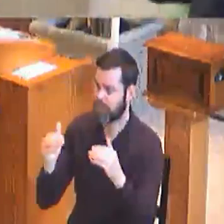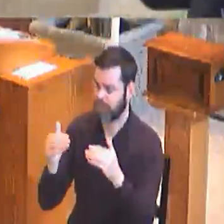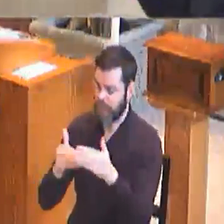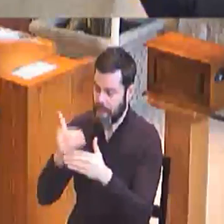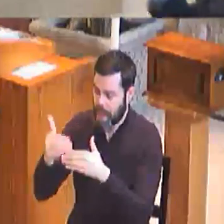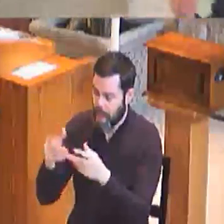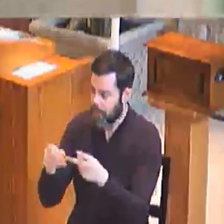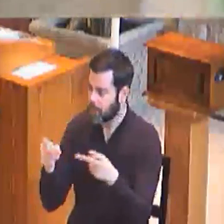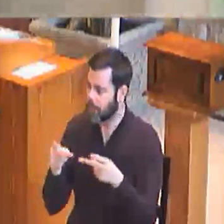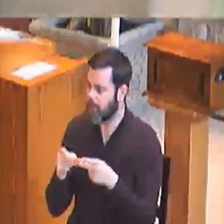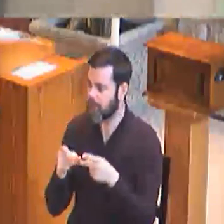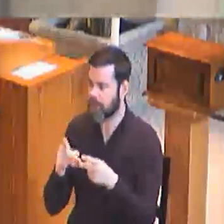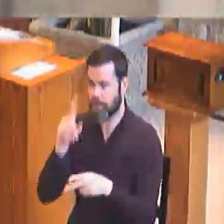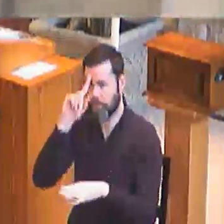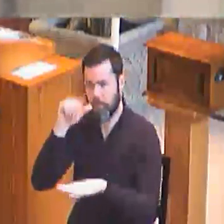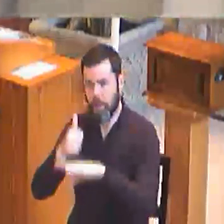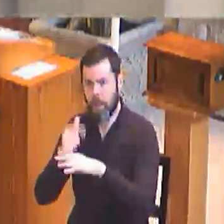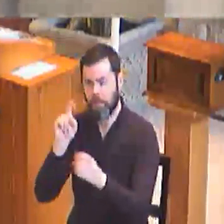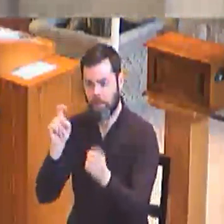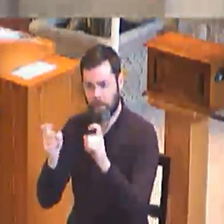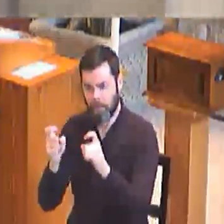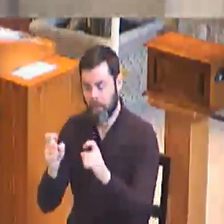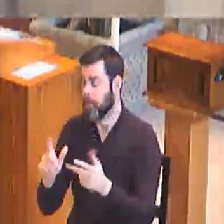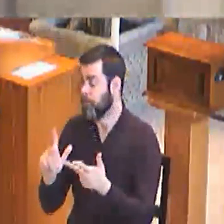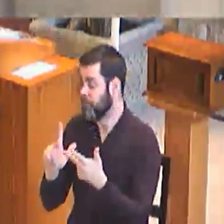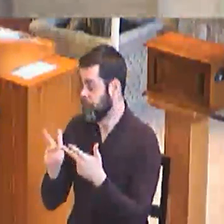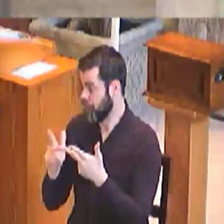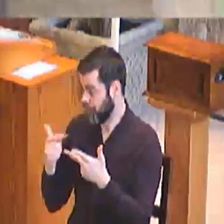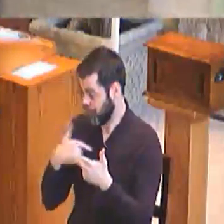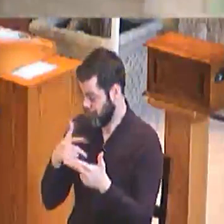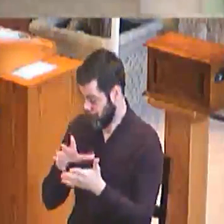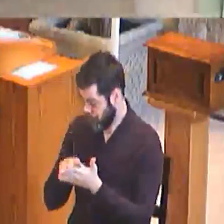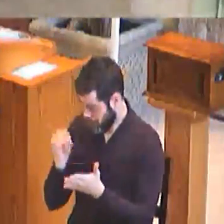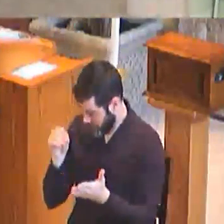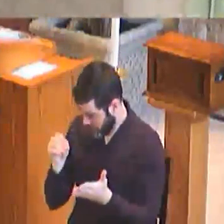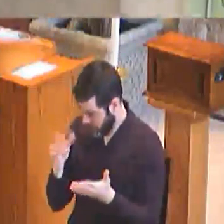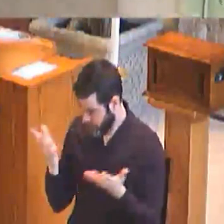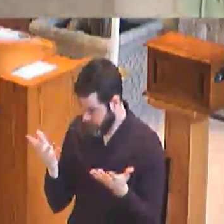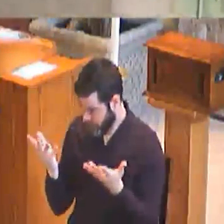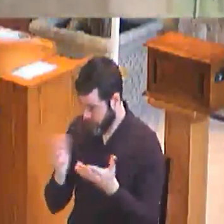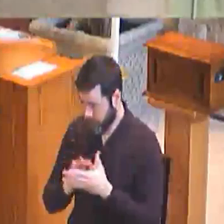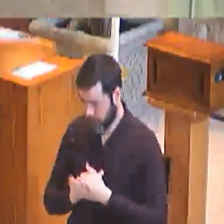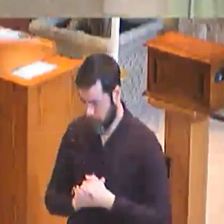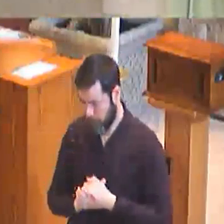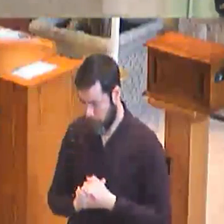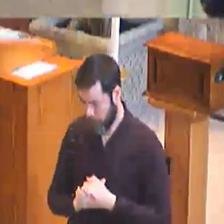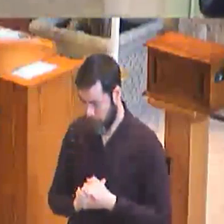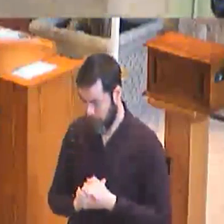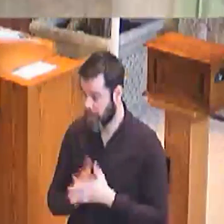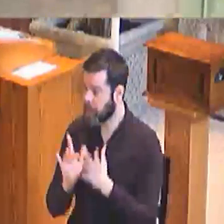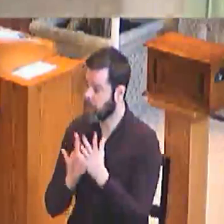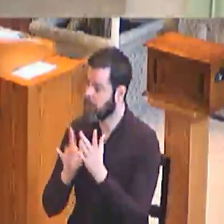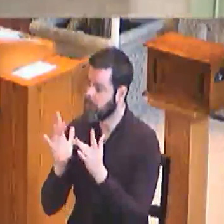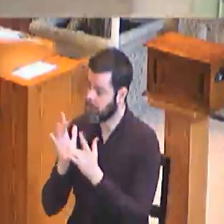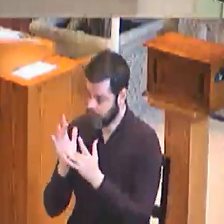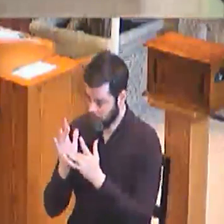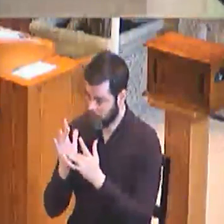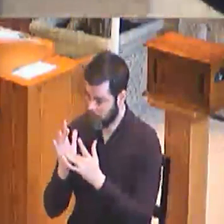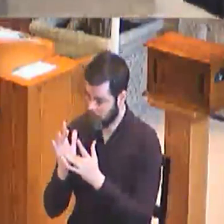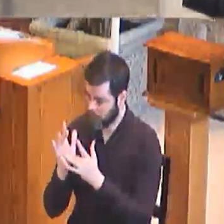that next place in consciousness. And I believe the third thing that I can learn from this is that just as Jesus went